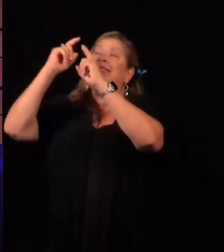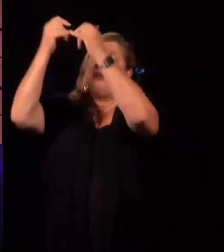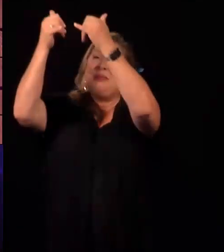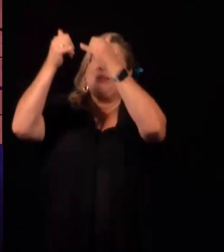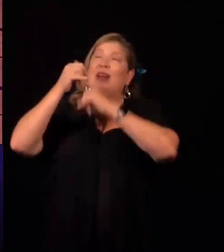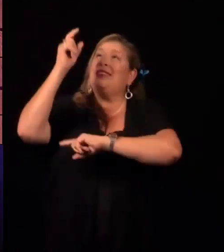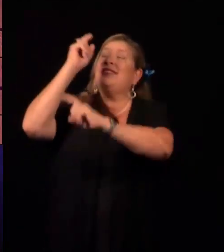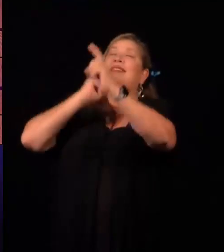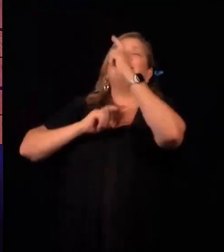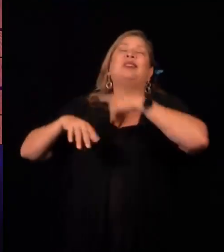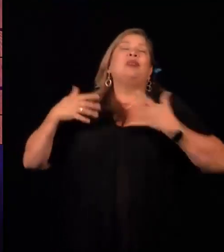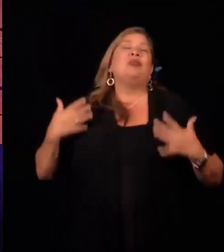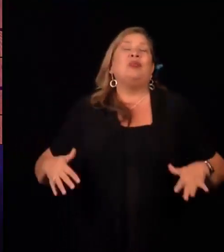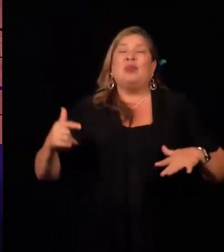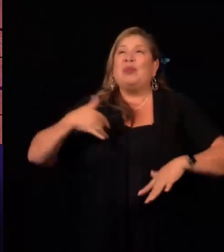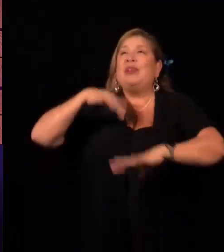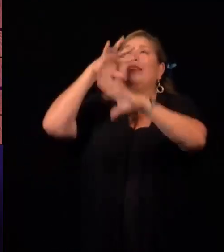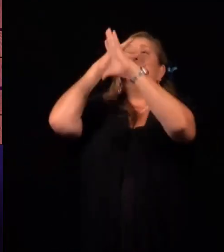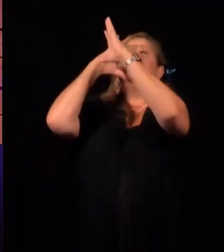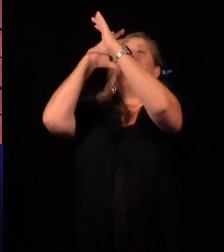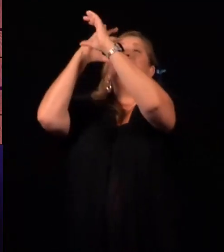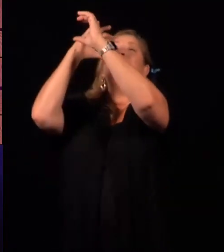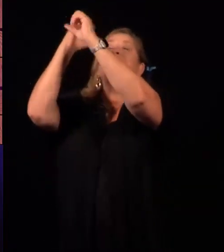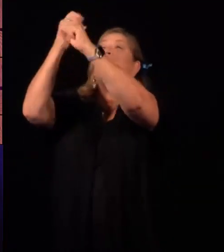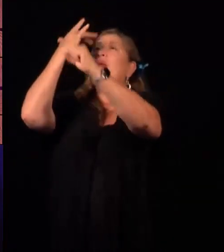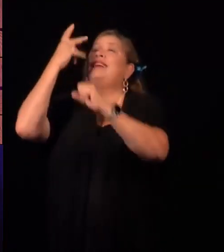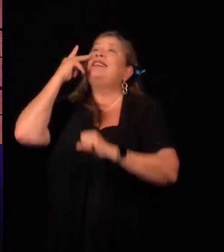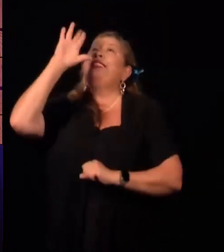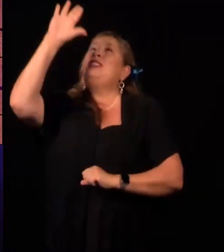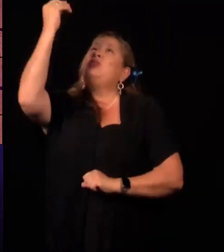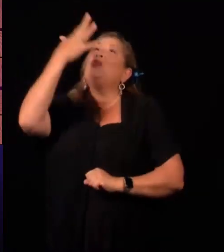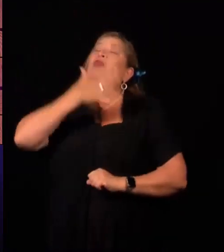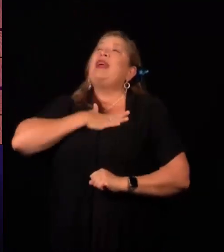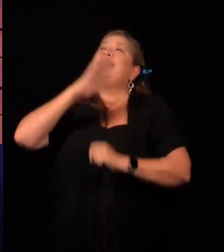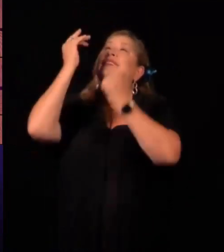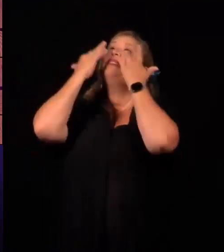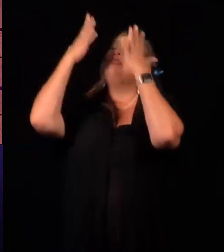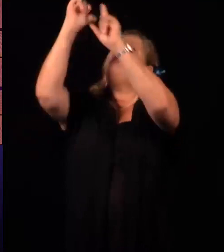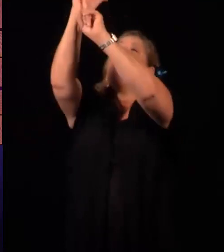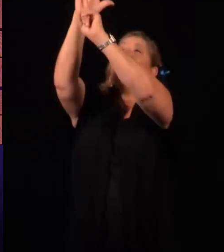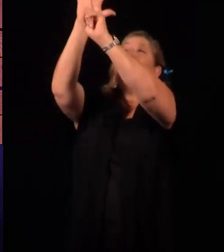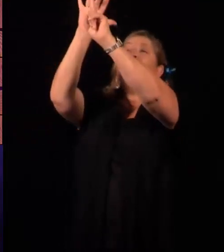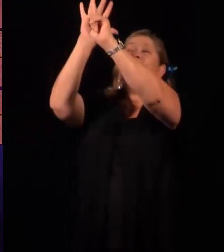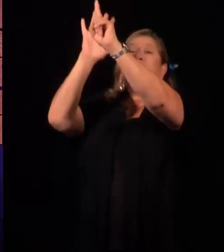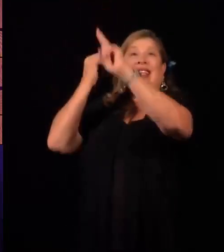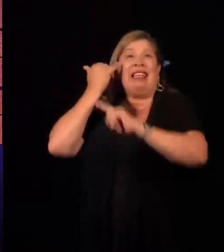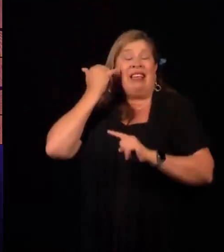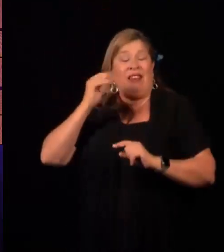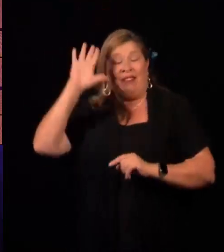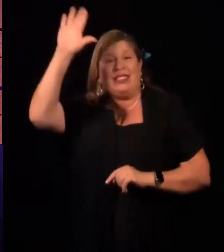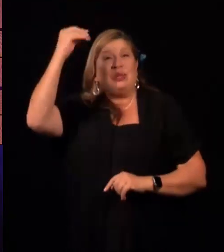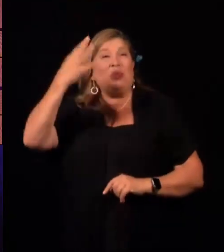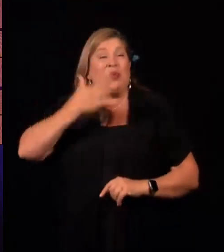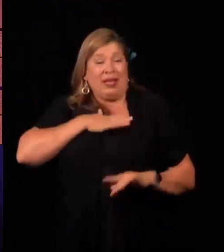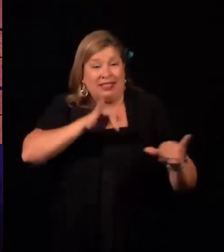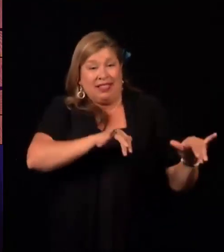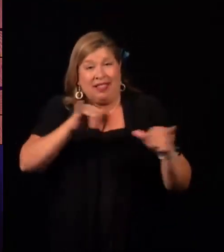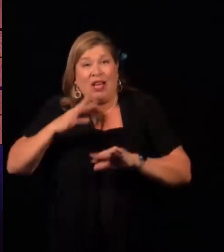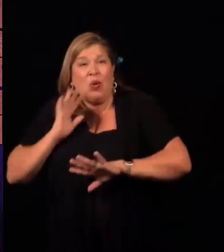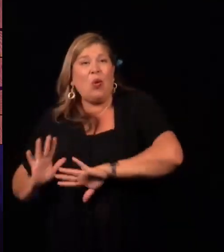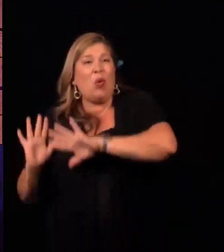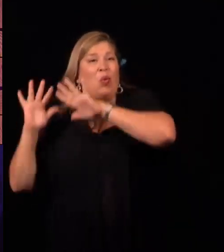our prize, drawn to redemption by the grace in his eyes. If grace is